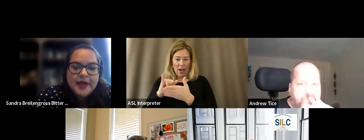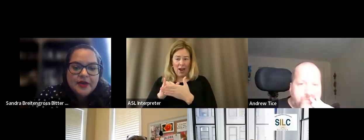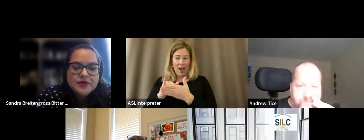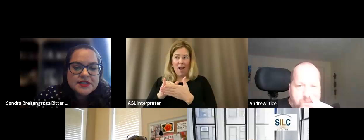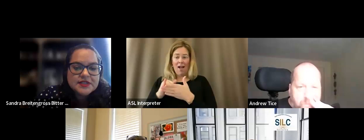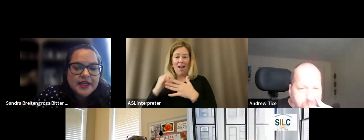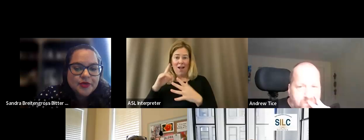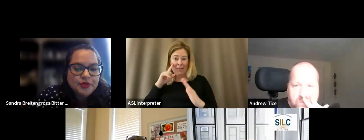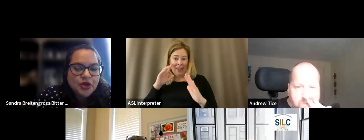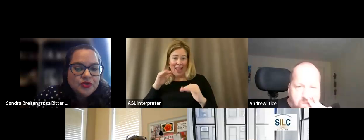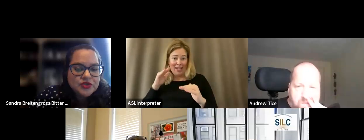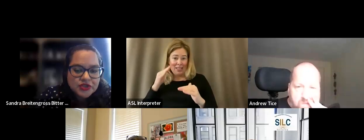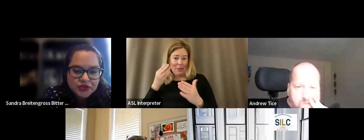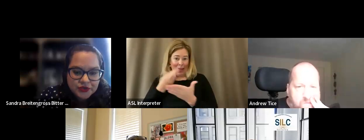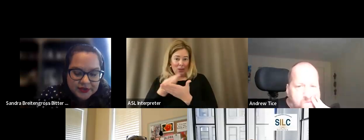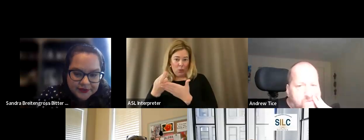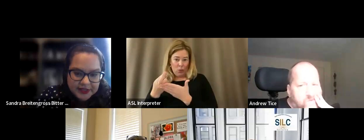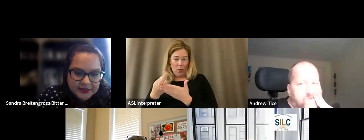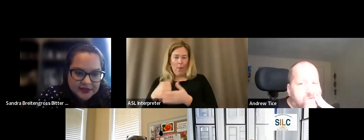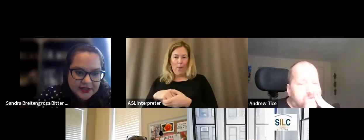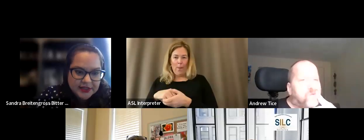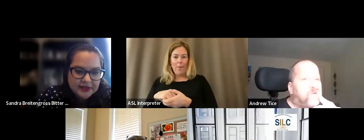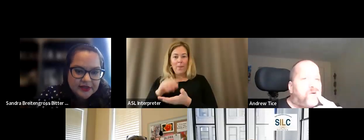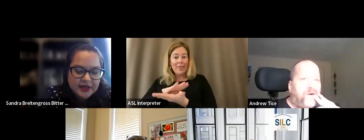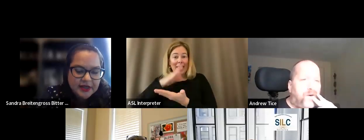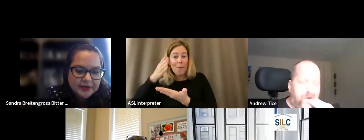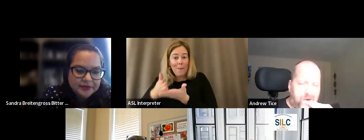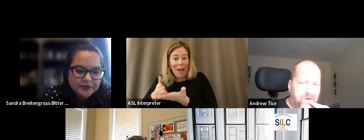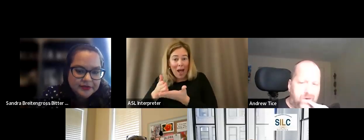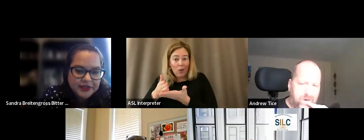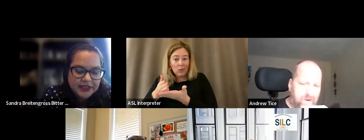the amounts, and proposed use of funds in